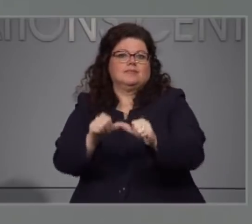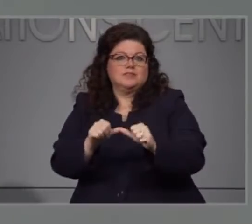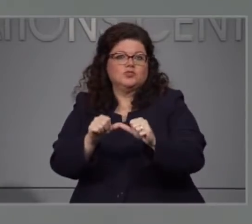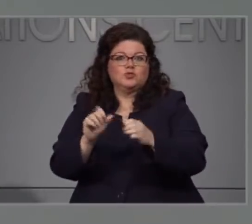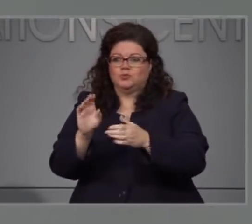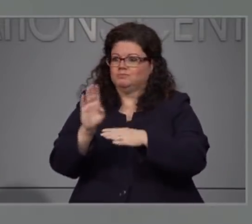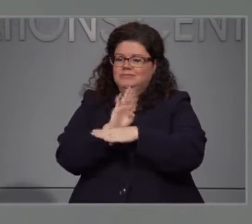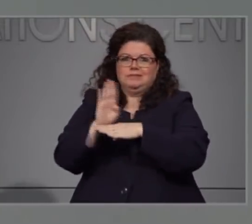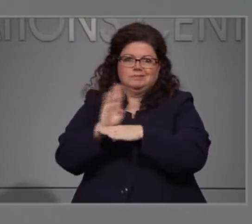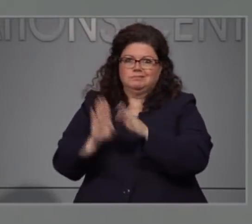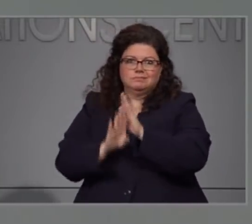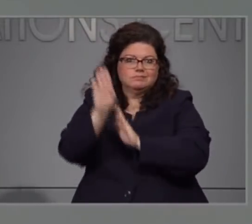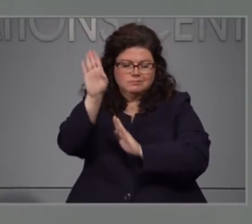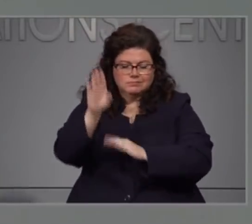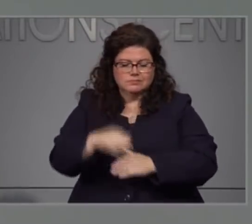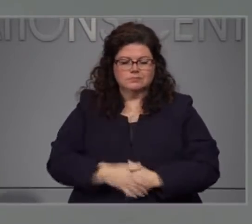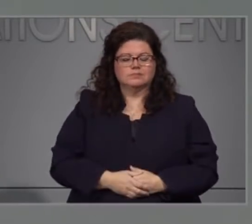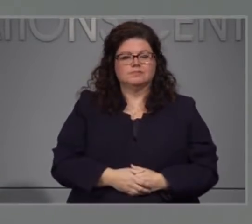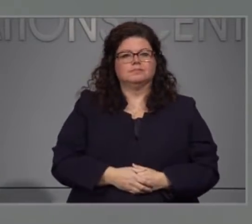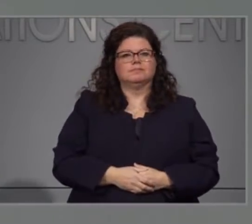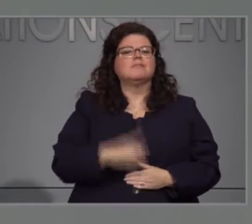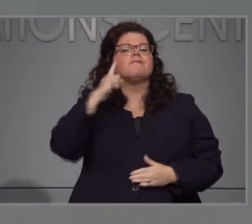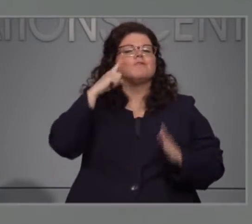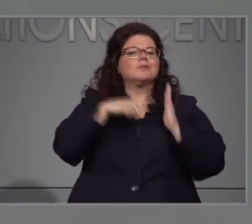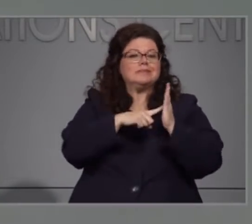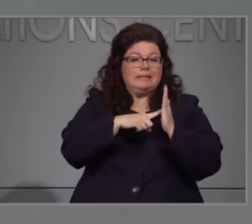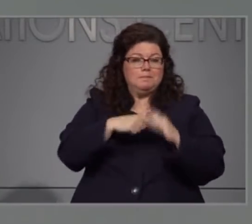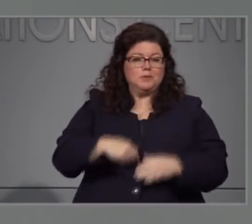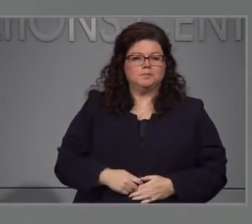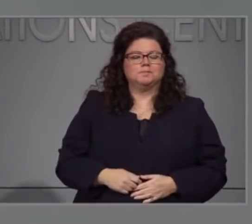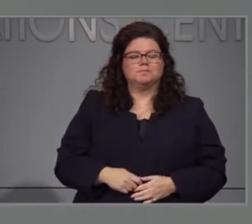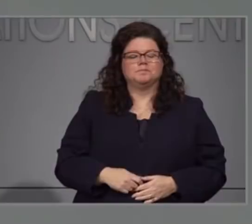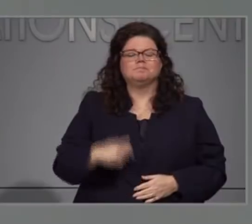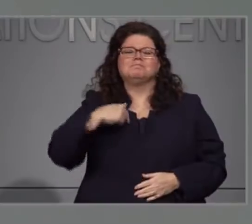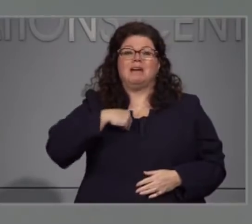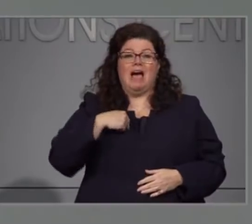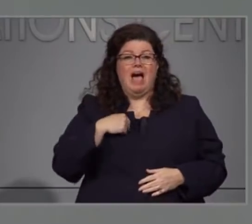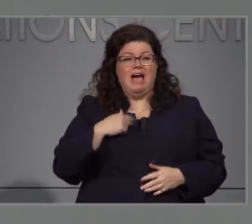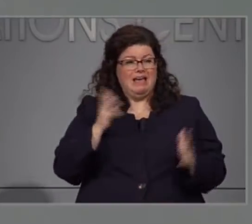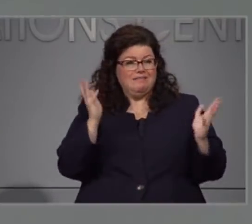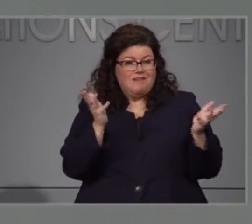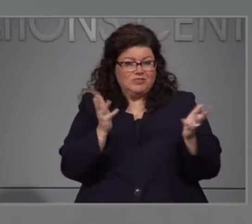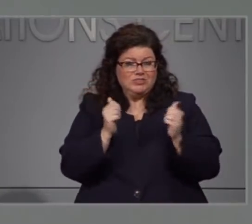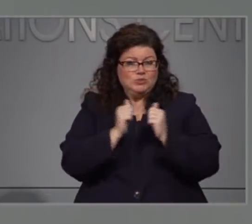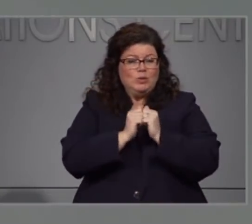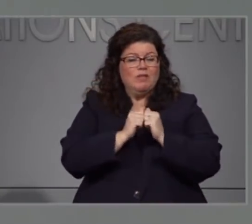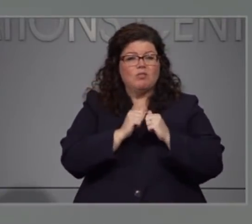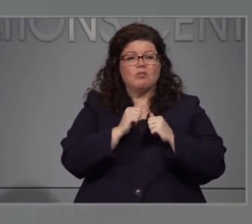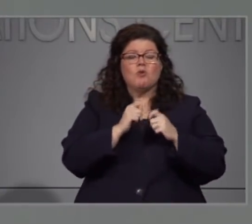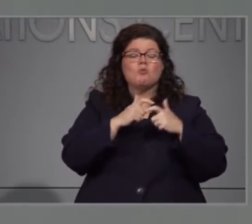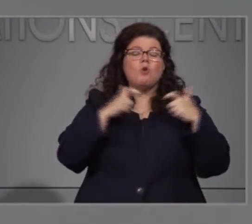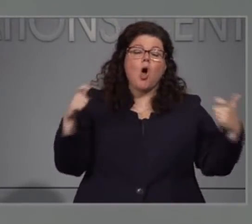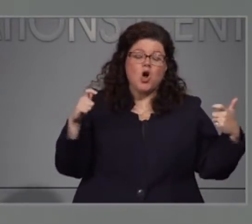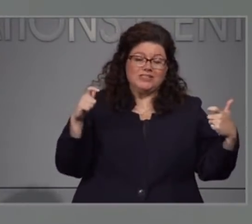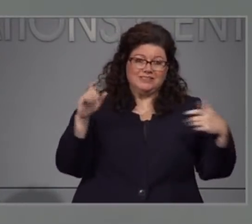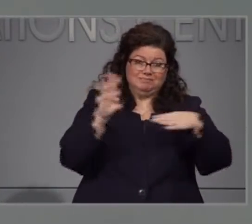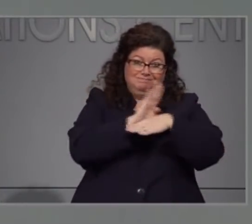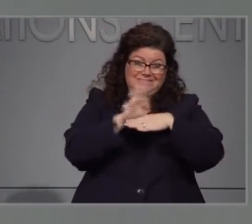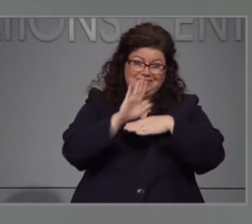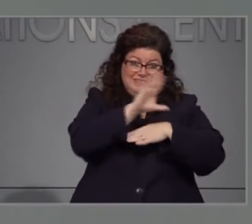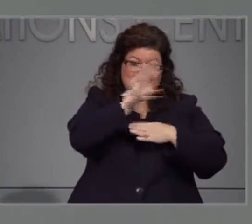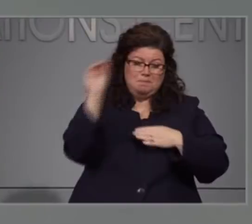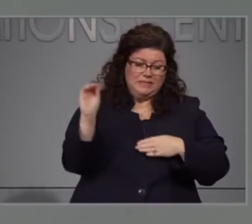point. When I spoke with the CEOs of the largest employers in this state this week on how we could work together to